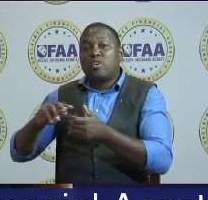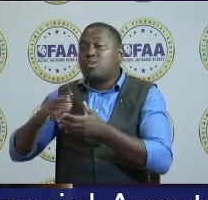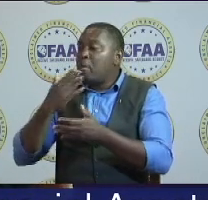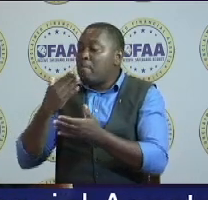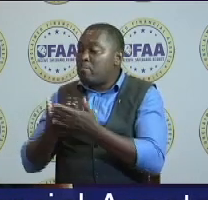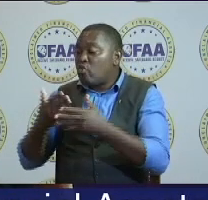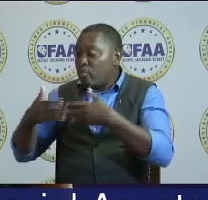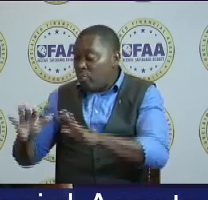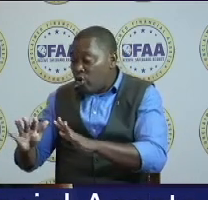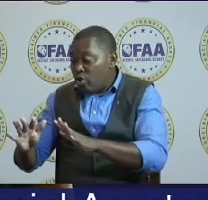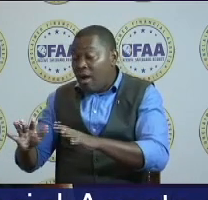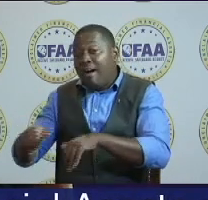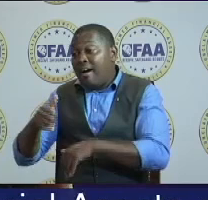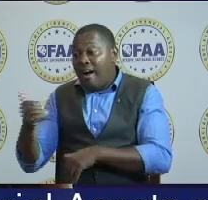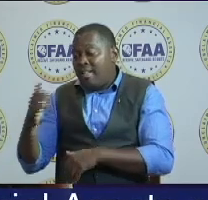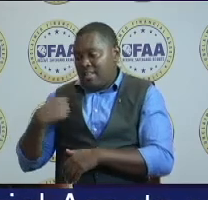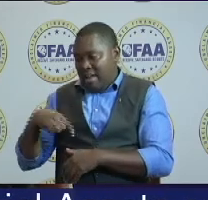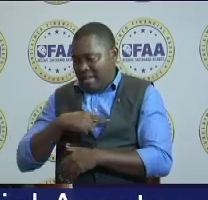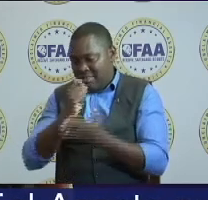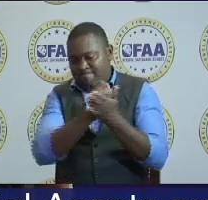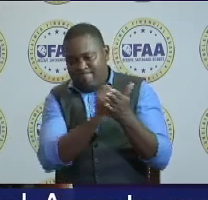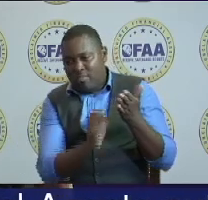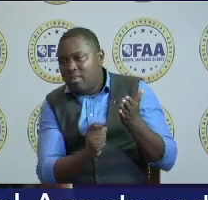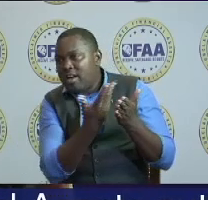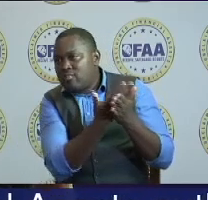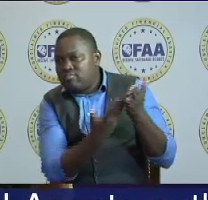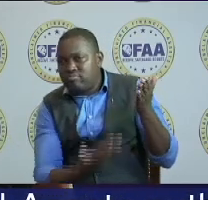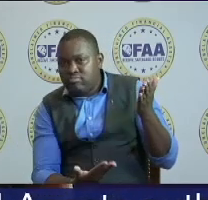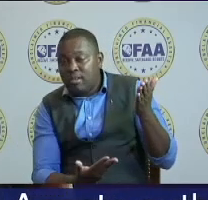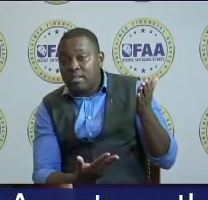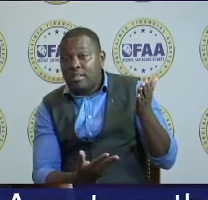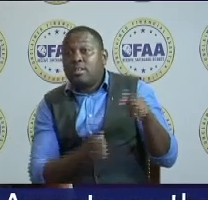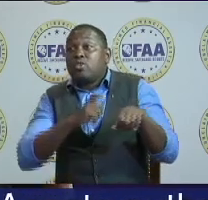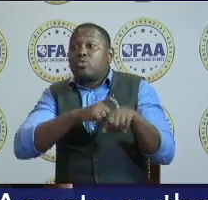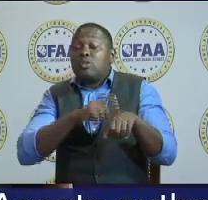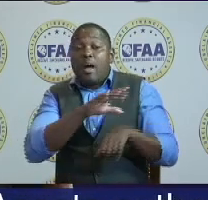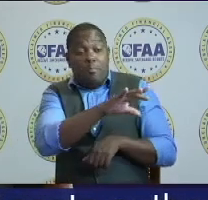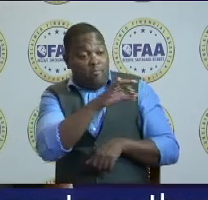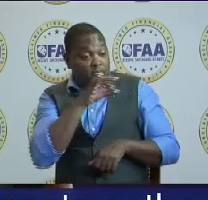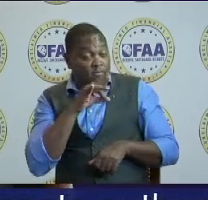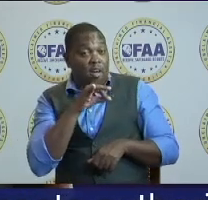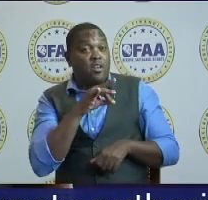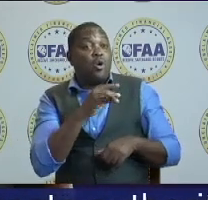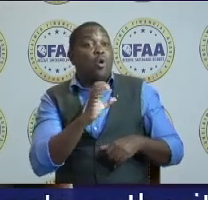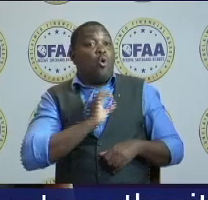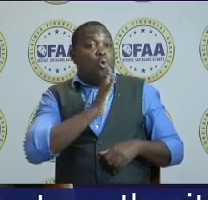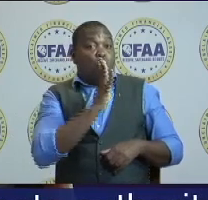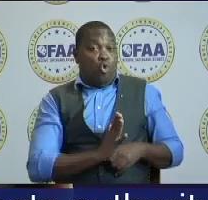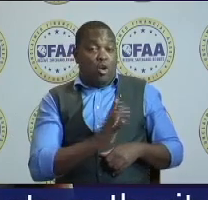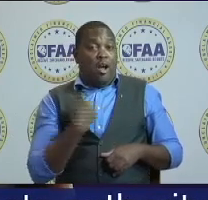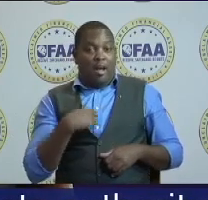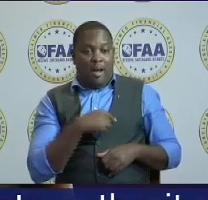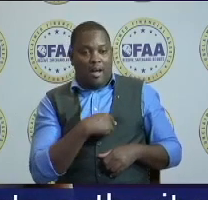we keep an inventory ourselves and the remitting institution. And then once we get the owner for what qualified as unclaimed, we also refer